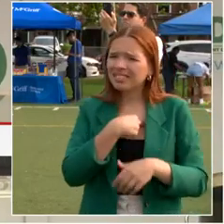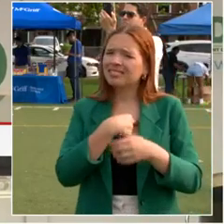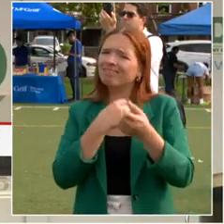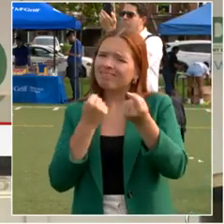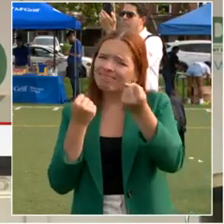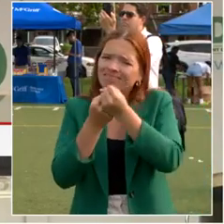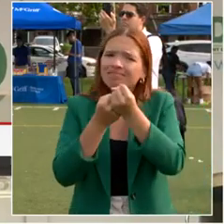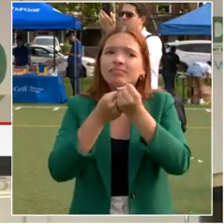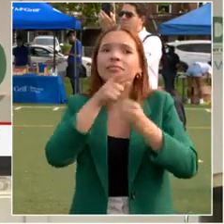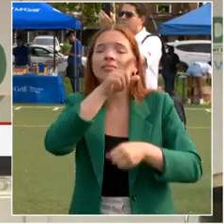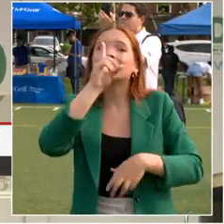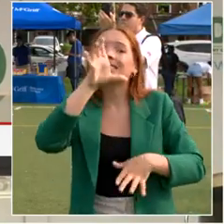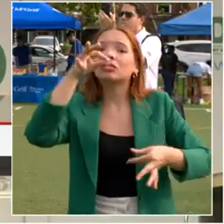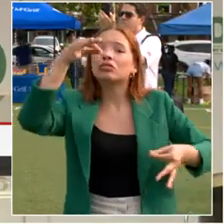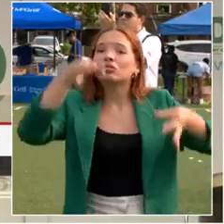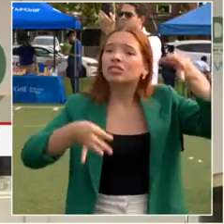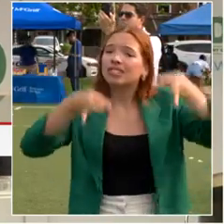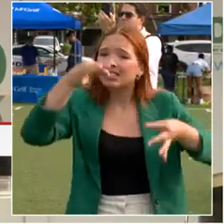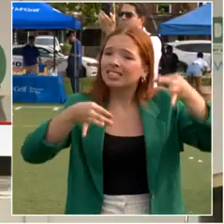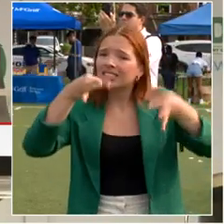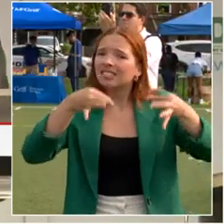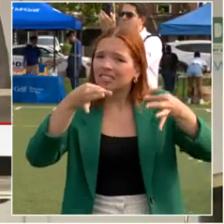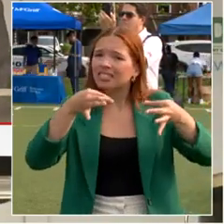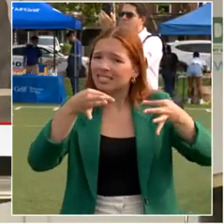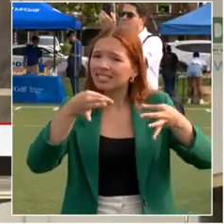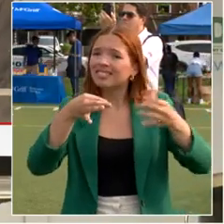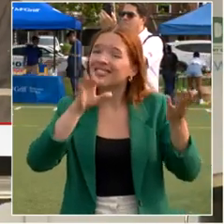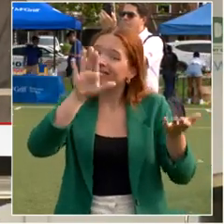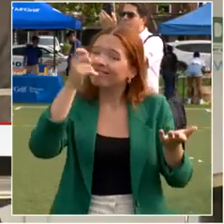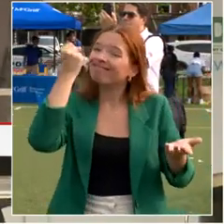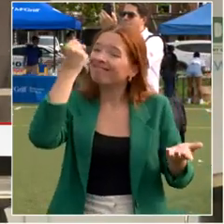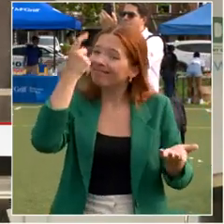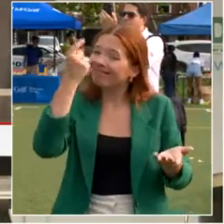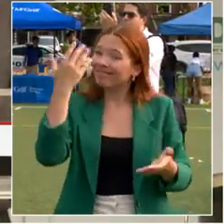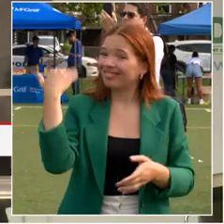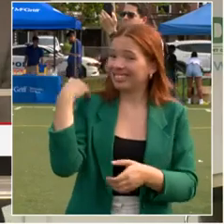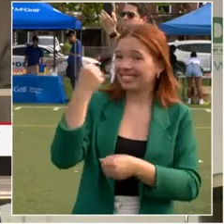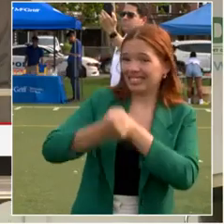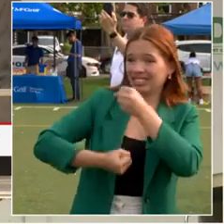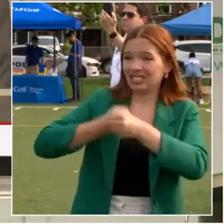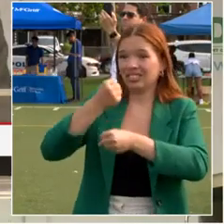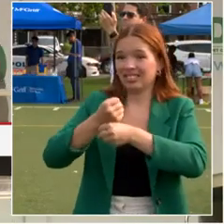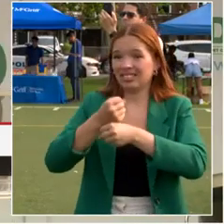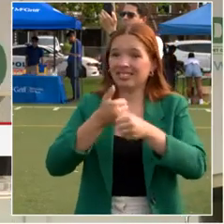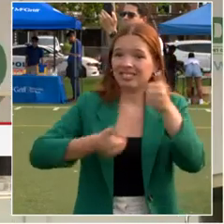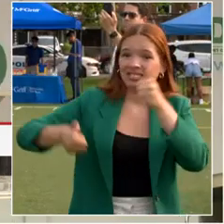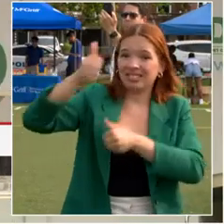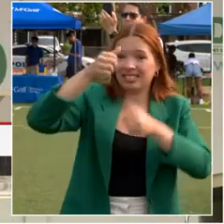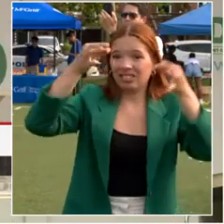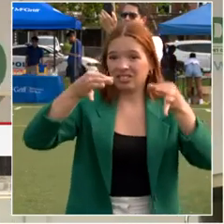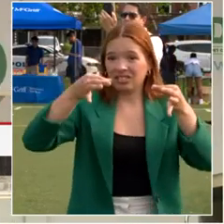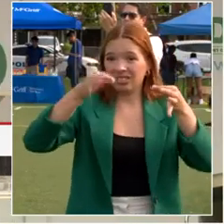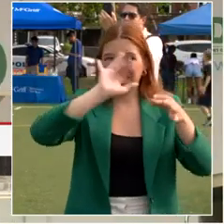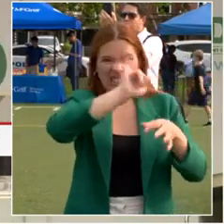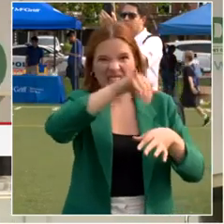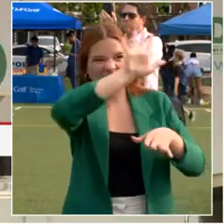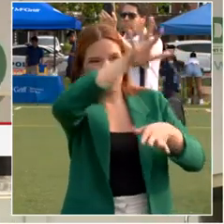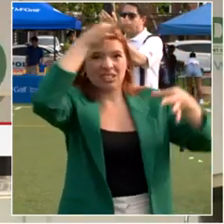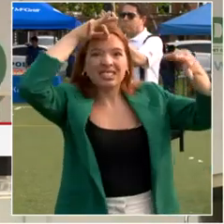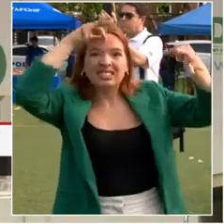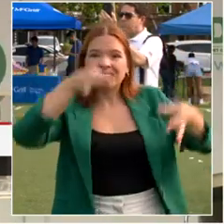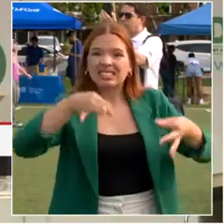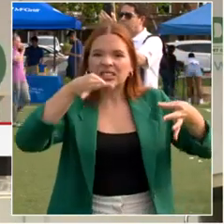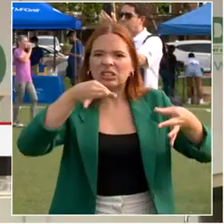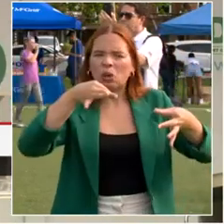increasing attack in the wake of last year's Supreme Court decision in Bruin. We are going to work with MPD to keep